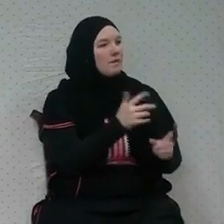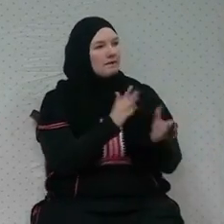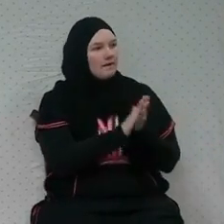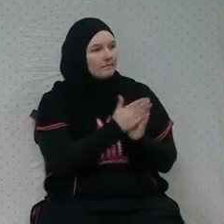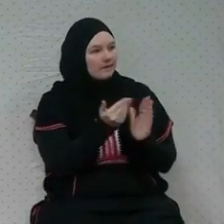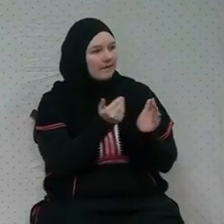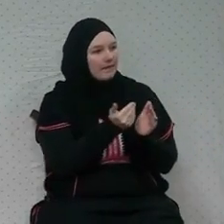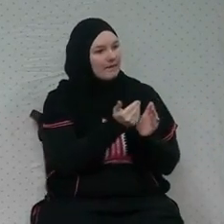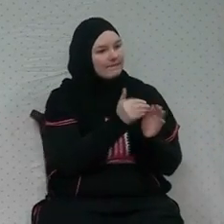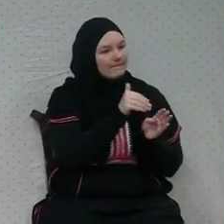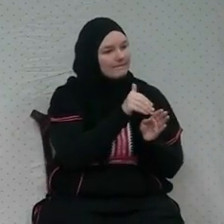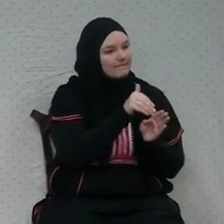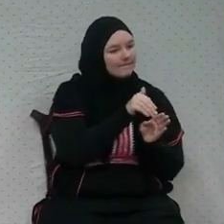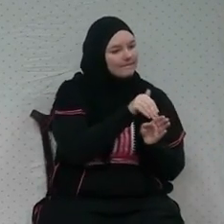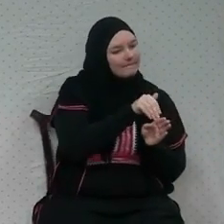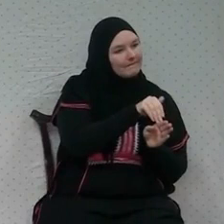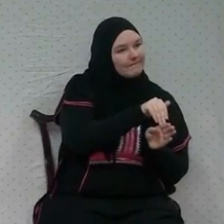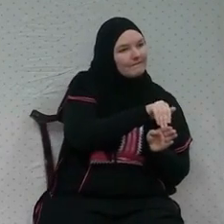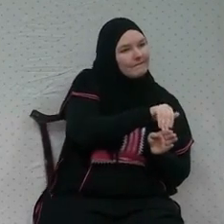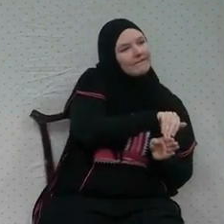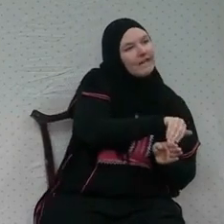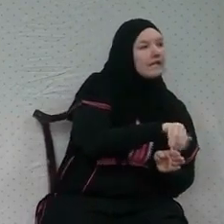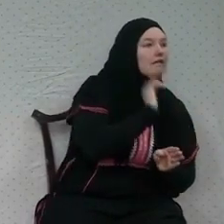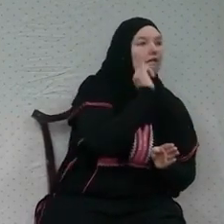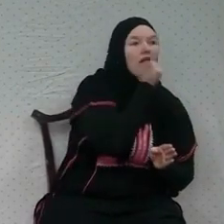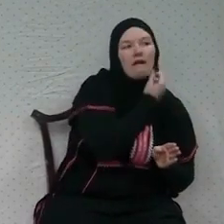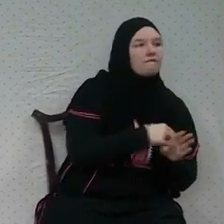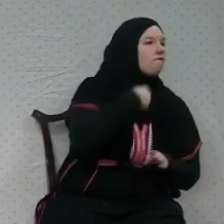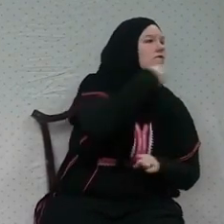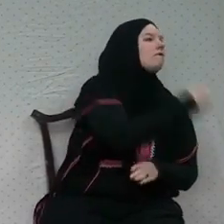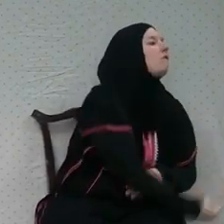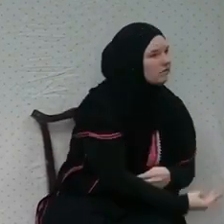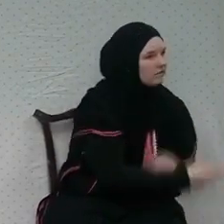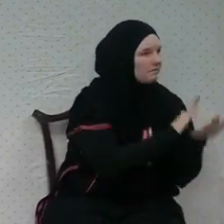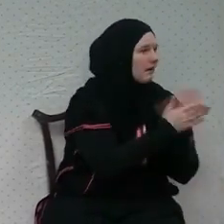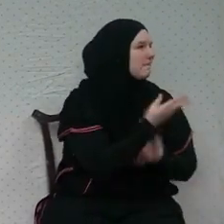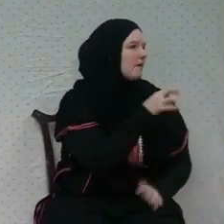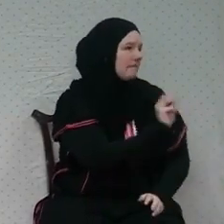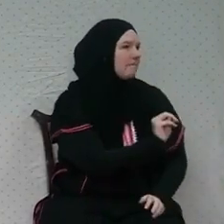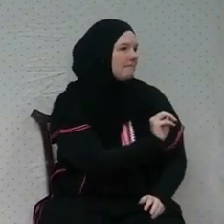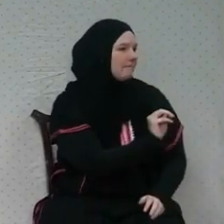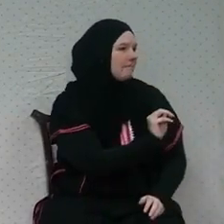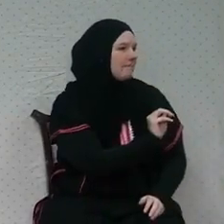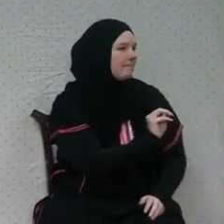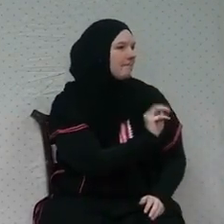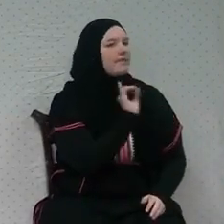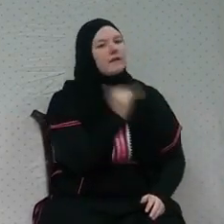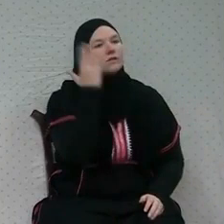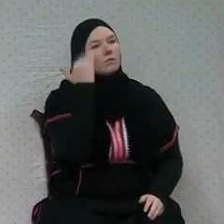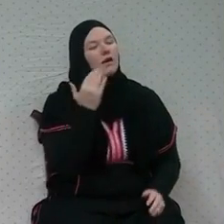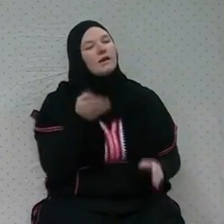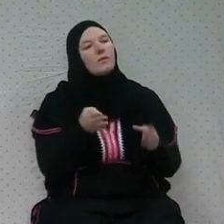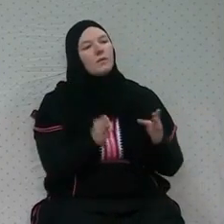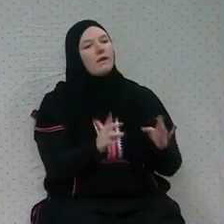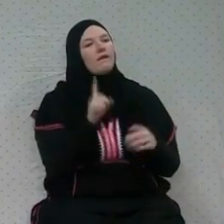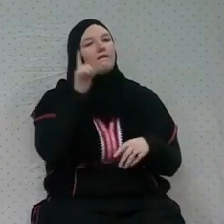closer, inching, until he falls into what is not his. And that's why in the way